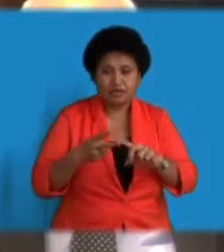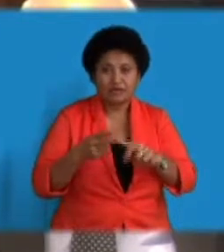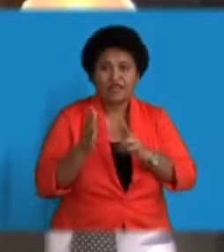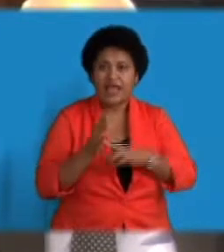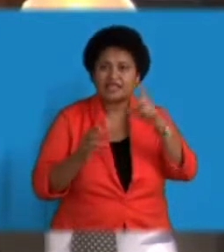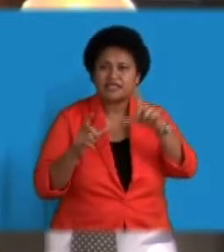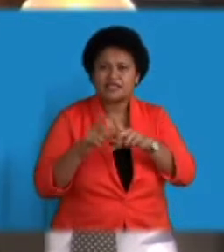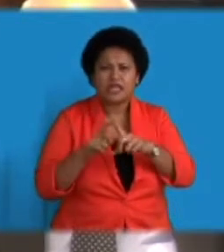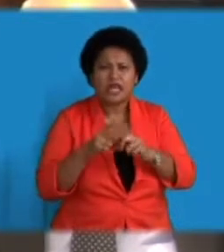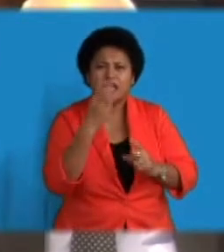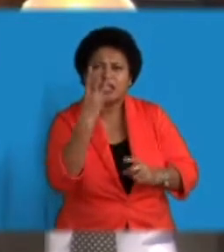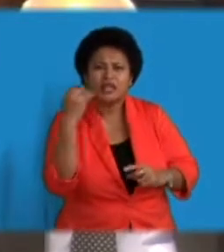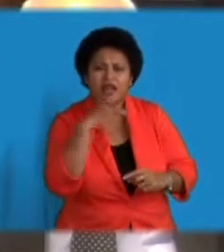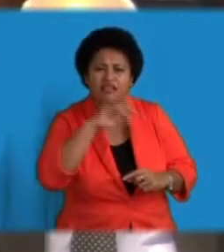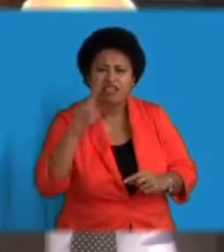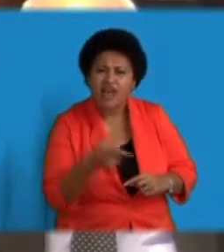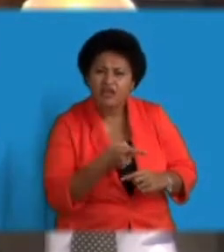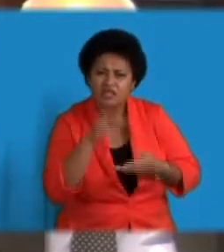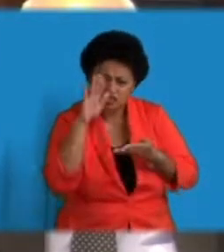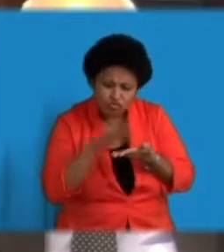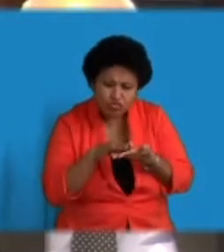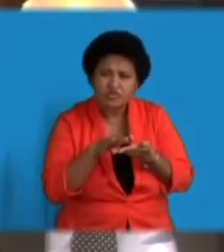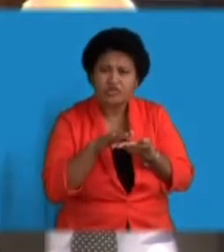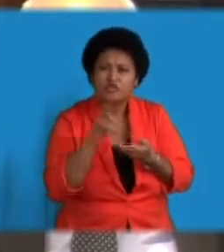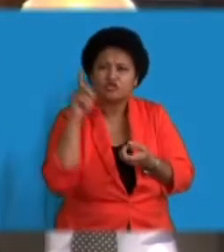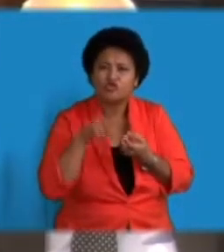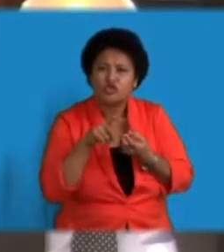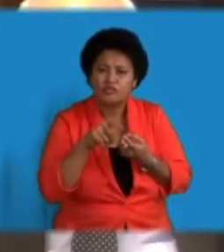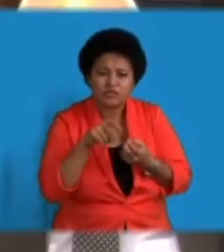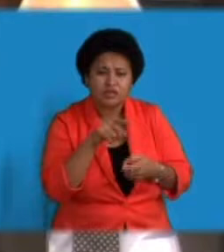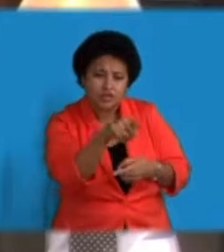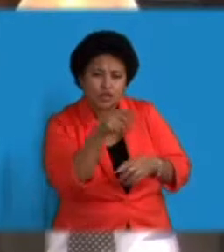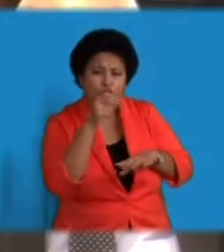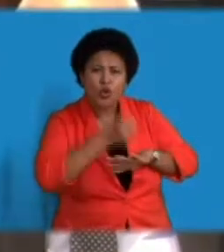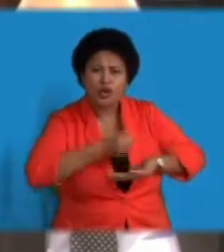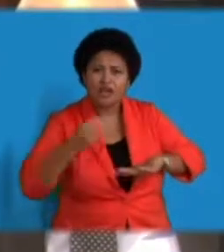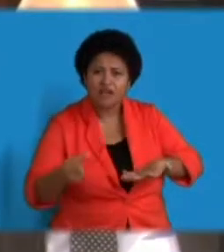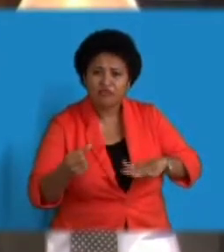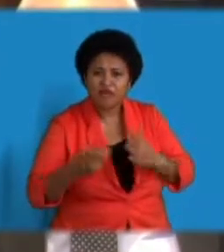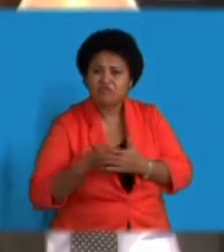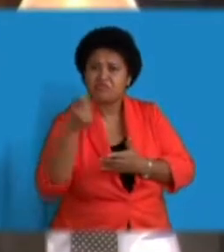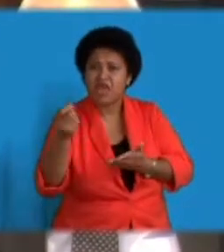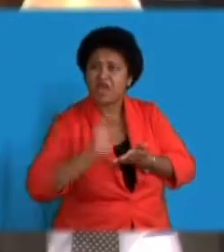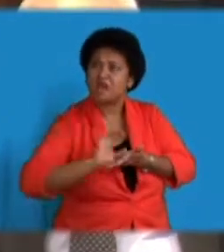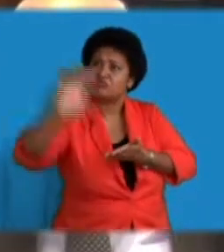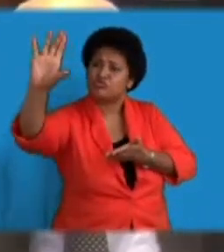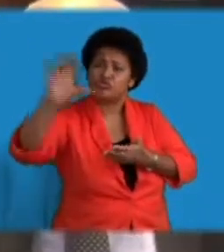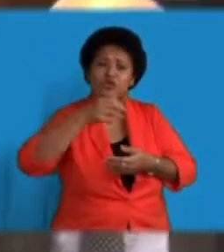$300,000 is not enough. And his government, and the government of that side, is paying $9 million for some rich people to come and play golf